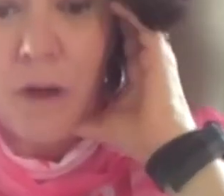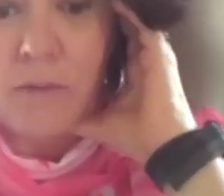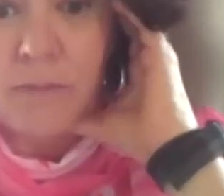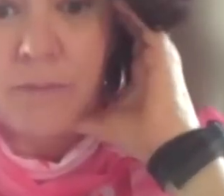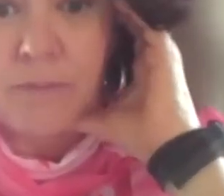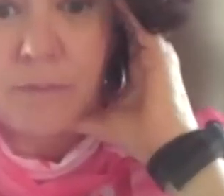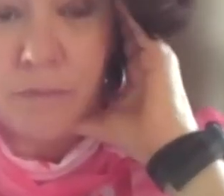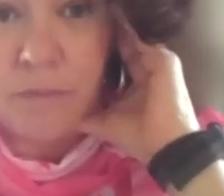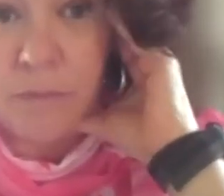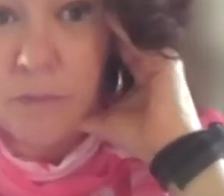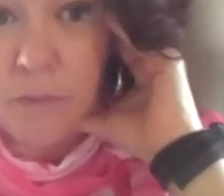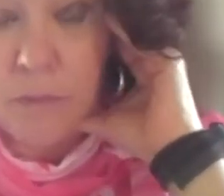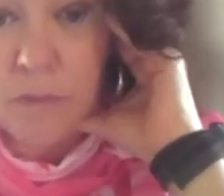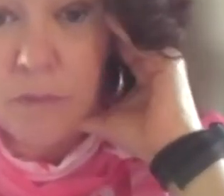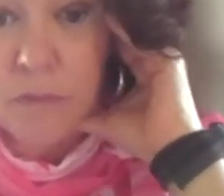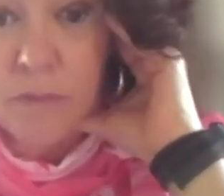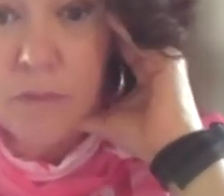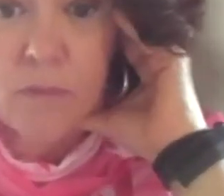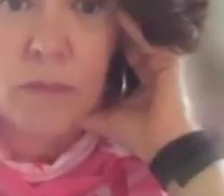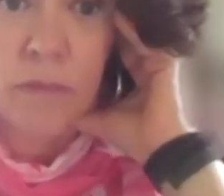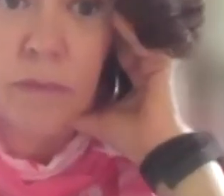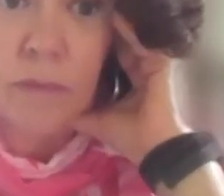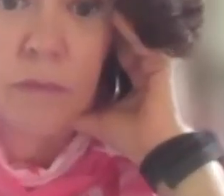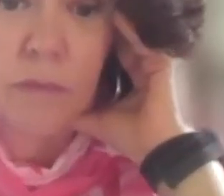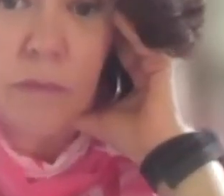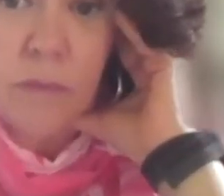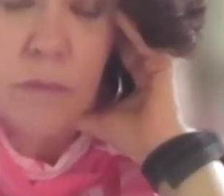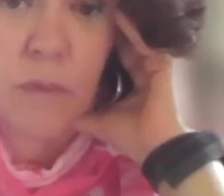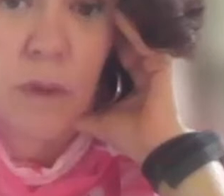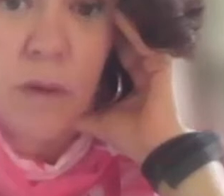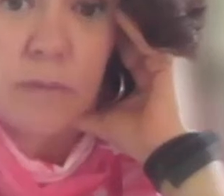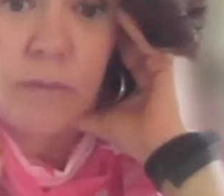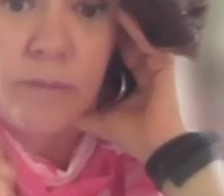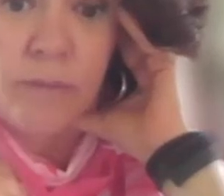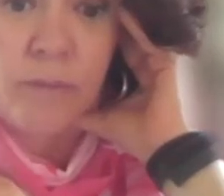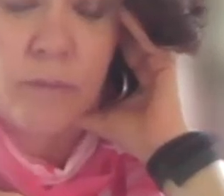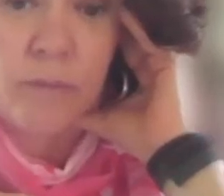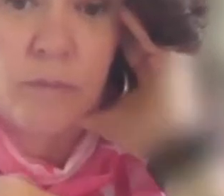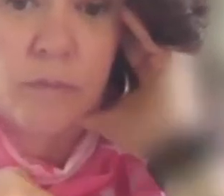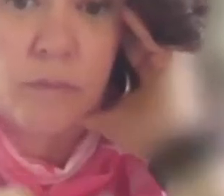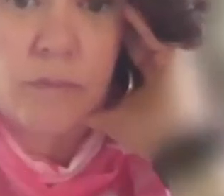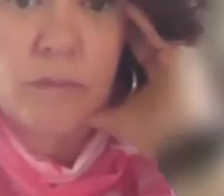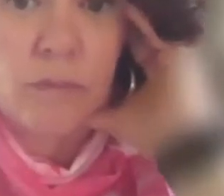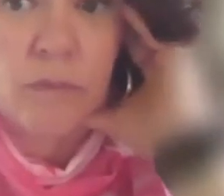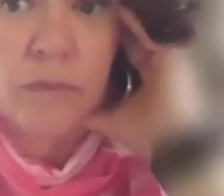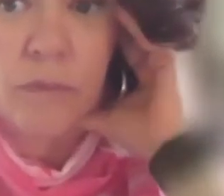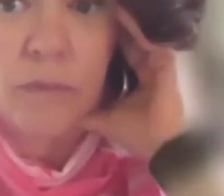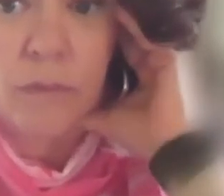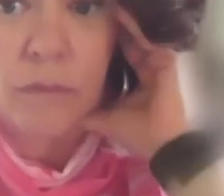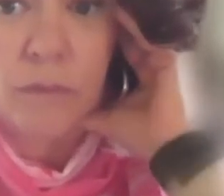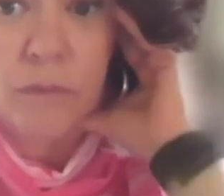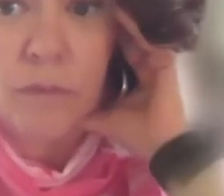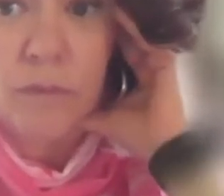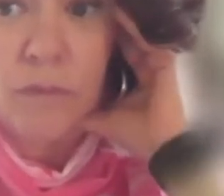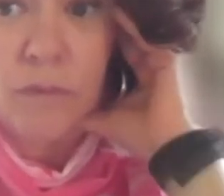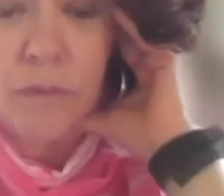trauma that has occurred there and historical trauma that has occurred there, and that